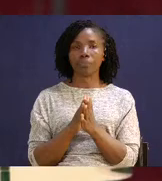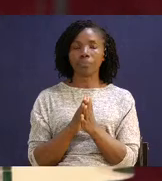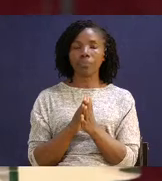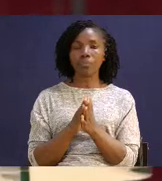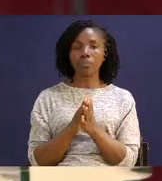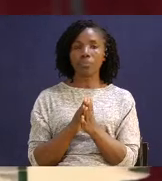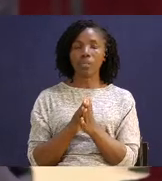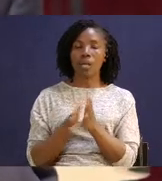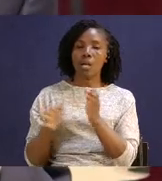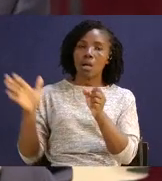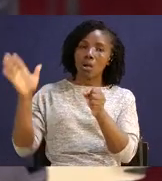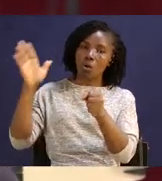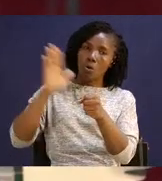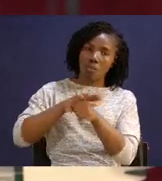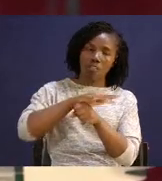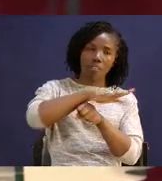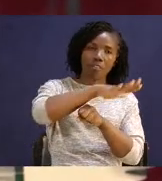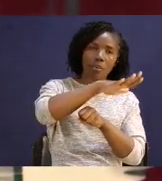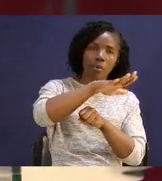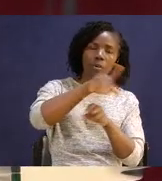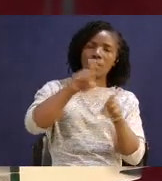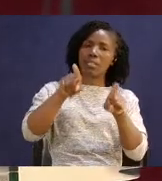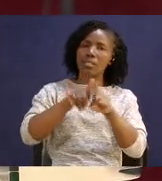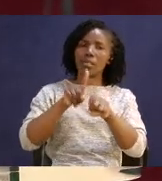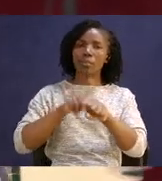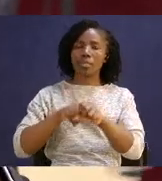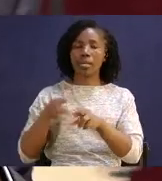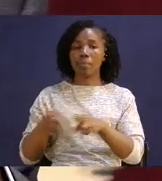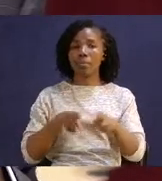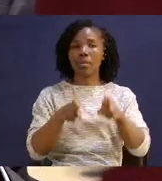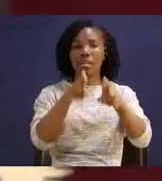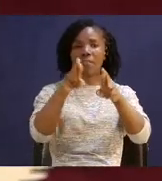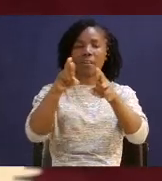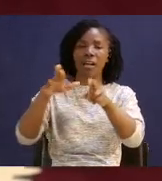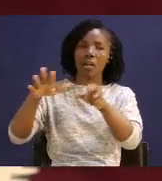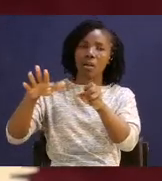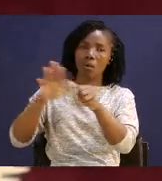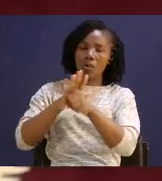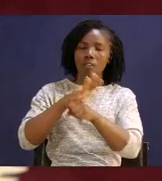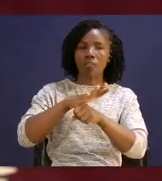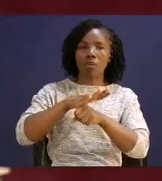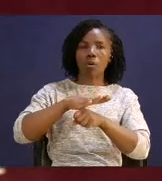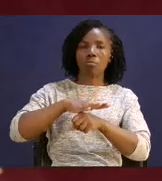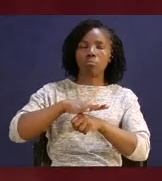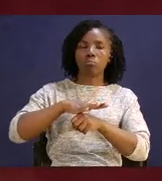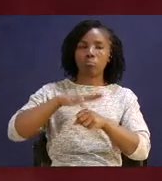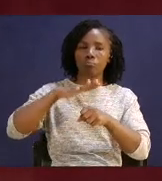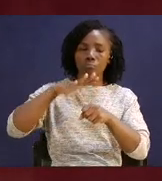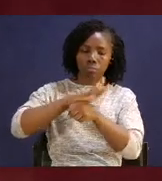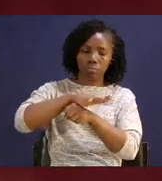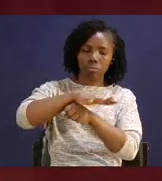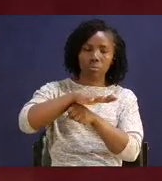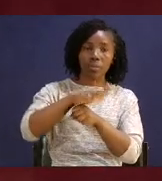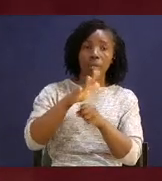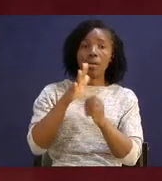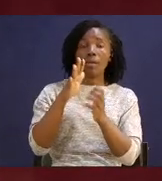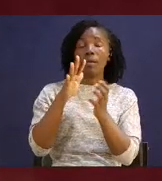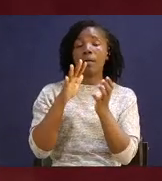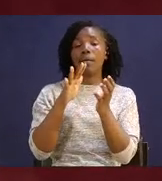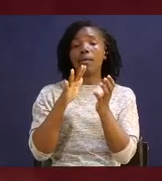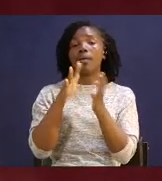Overflow is when a river overflows. And so there is an overflow. God wants to